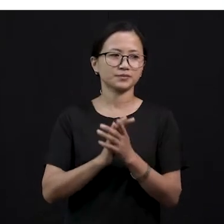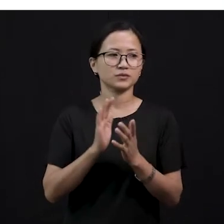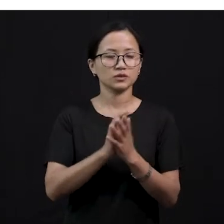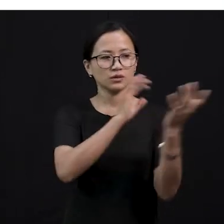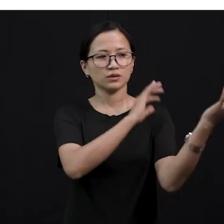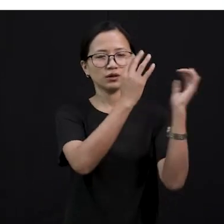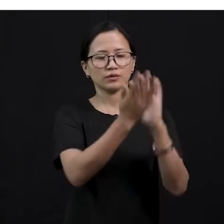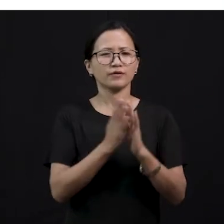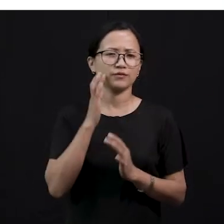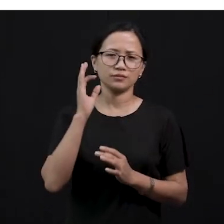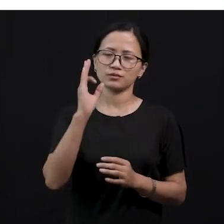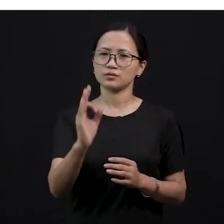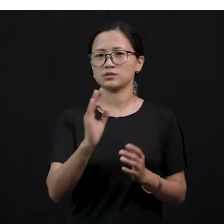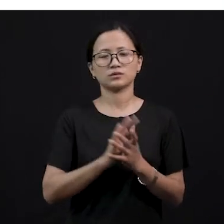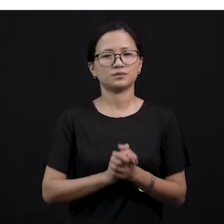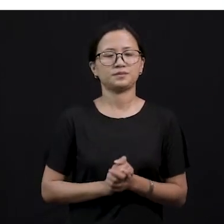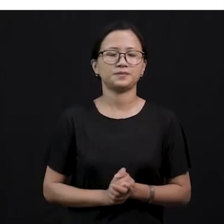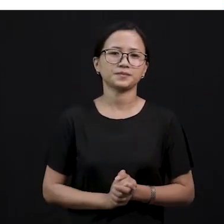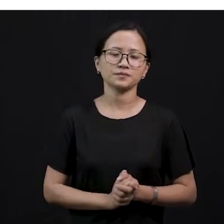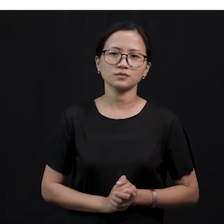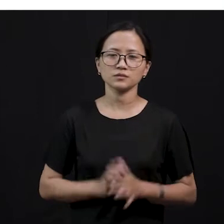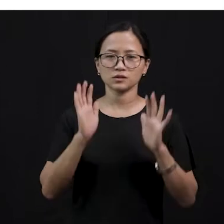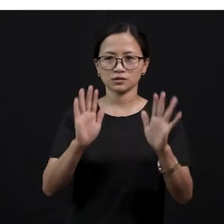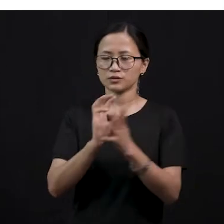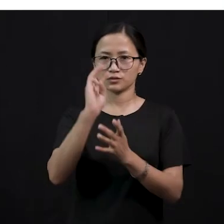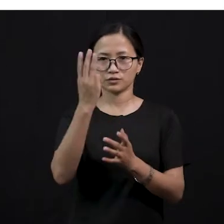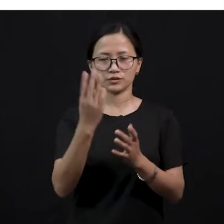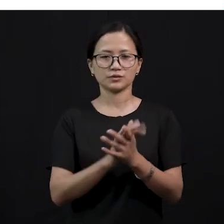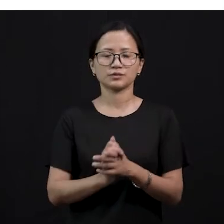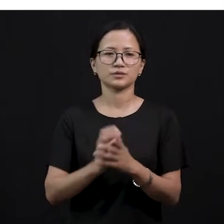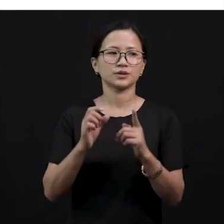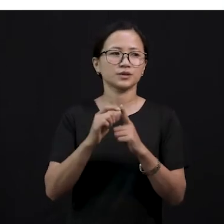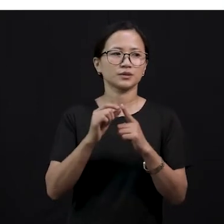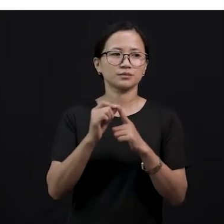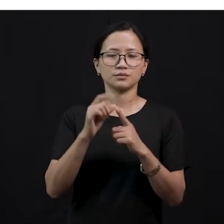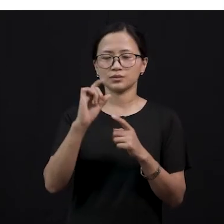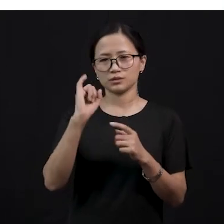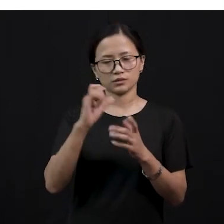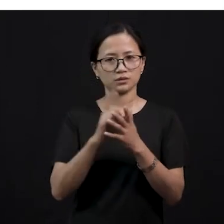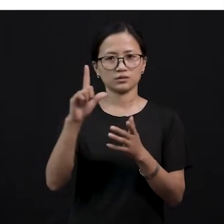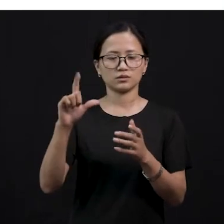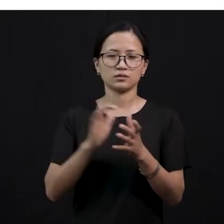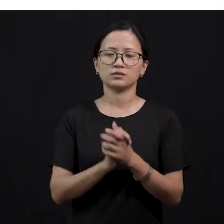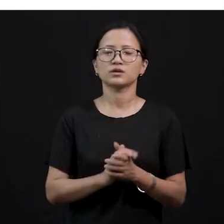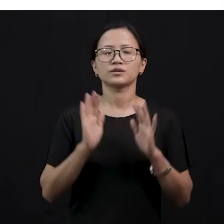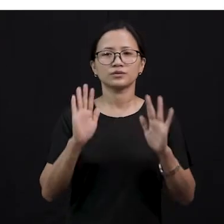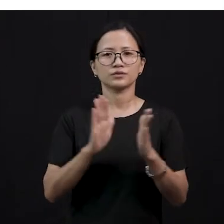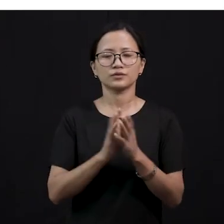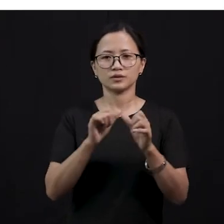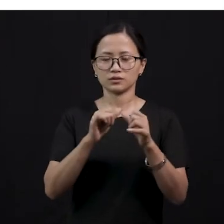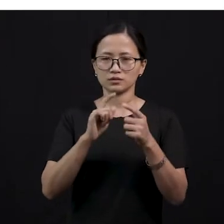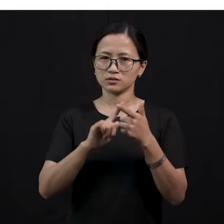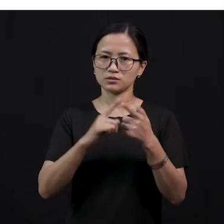world, it is very important because you have the three pillars of democracy, that is legislature,